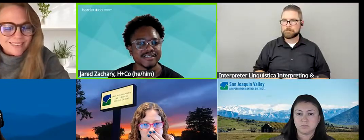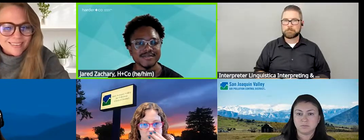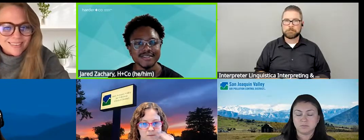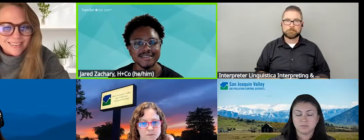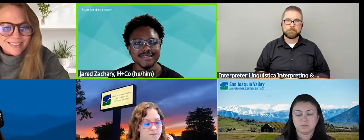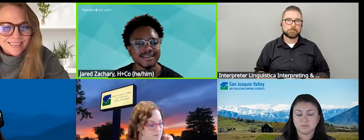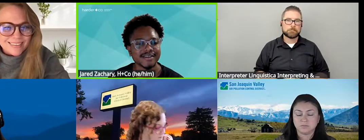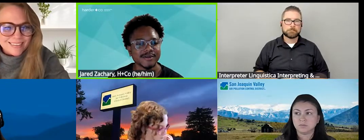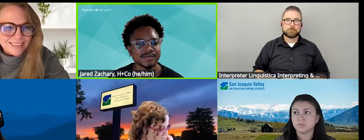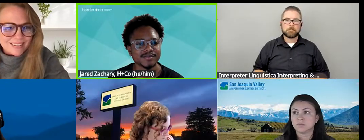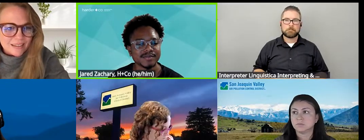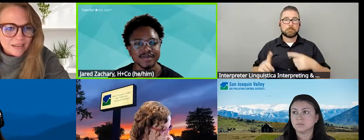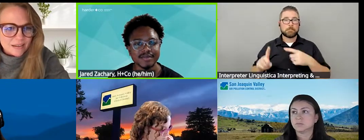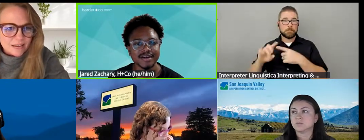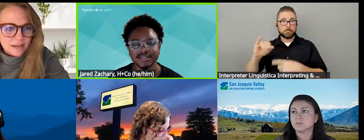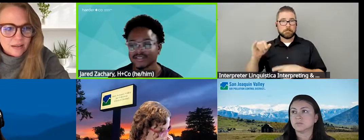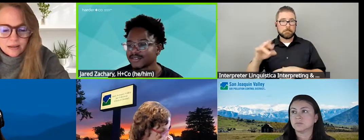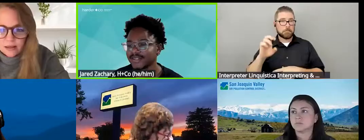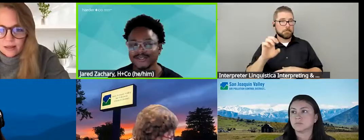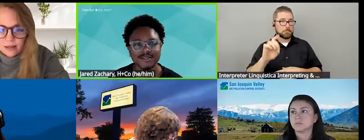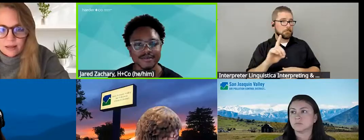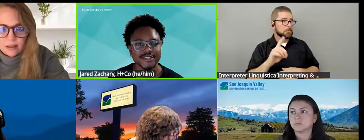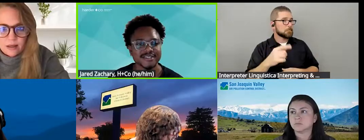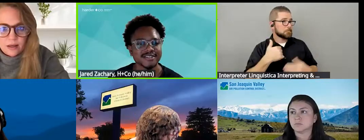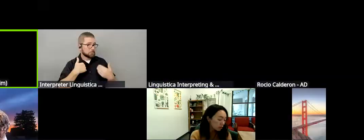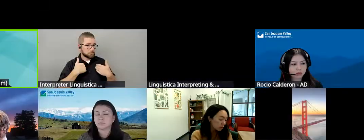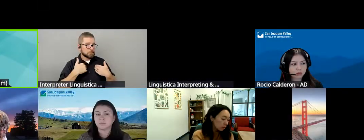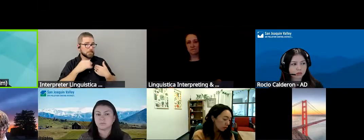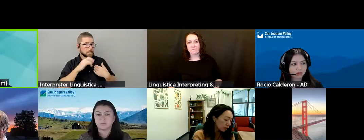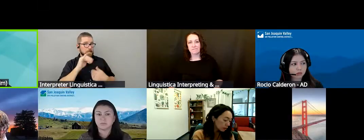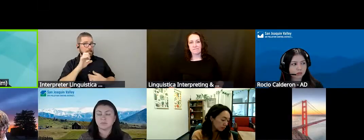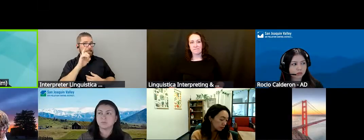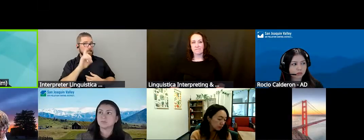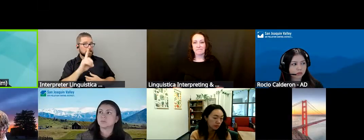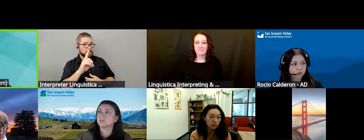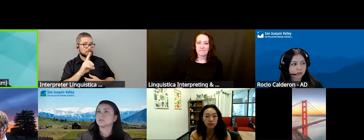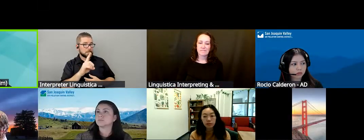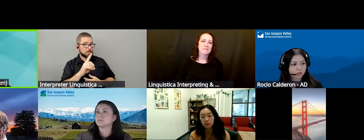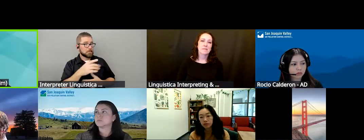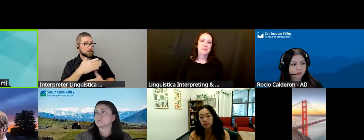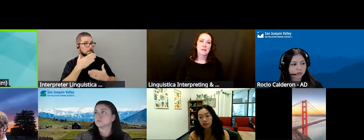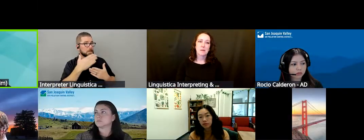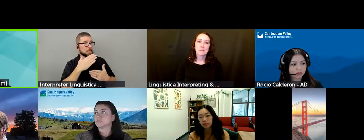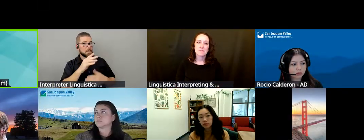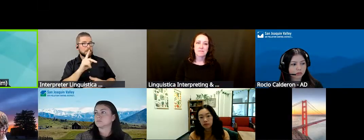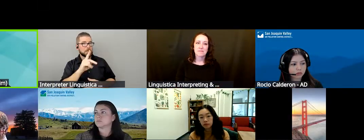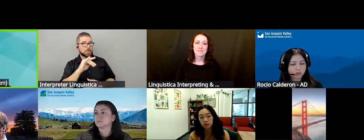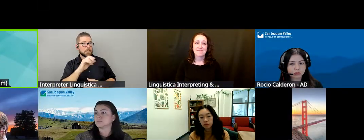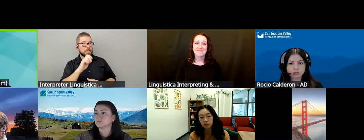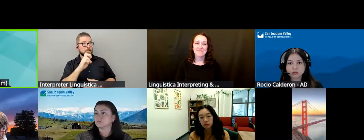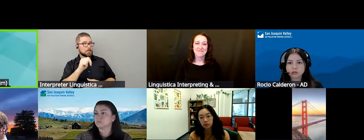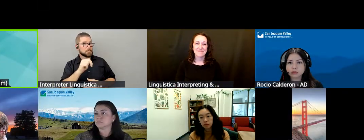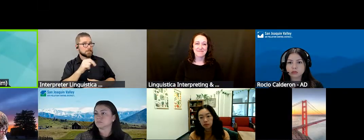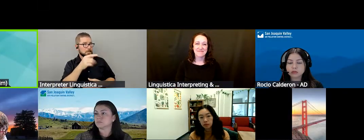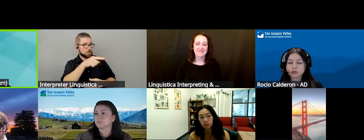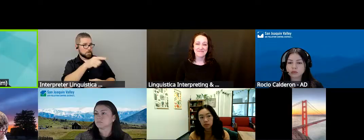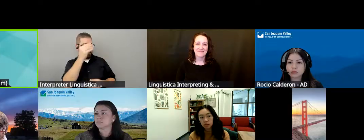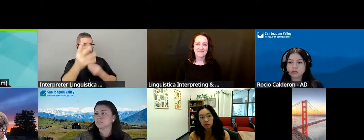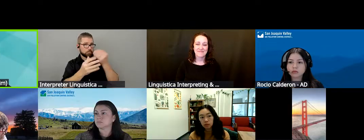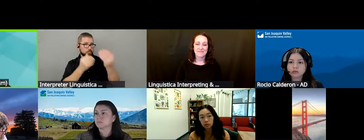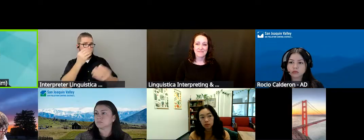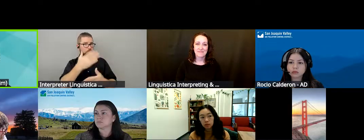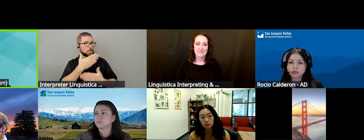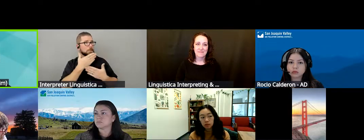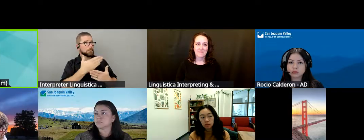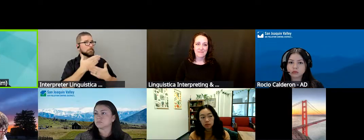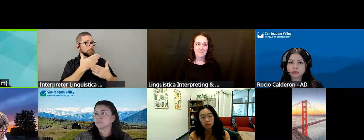this is Jared speaking. Yeah, but thank you so much, Kirsten. We really appreciate that information. I want to name and know that we